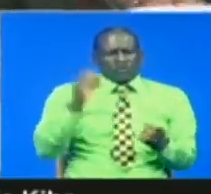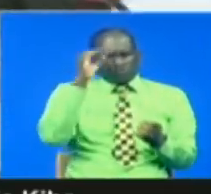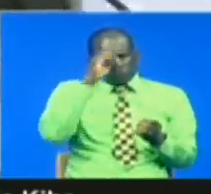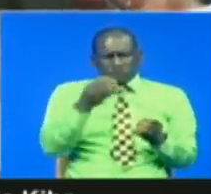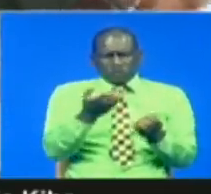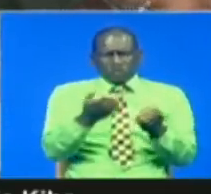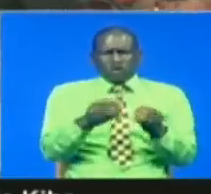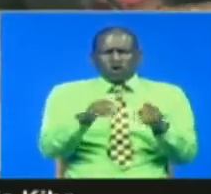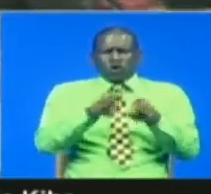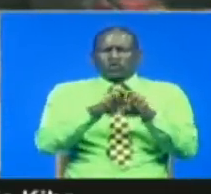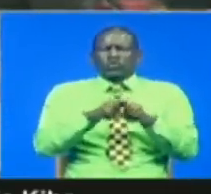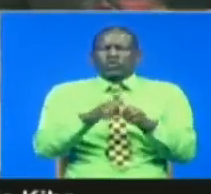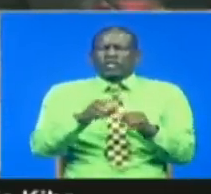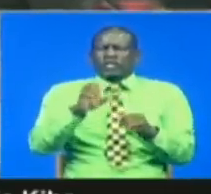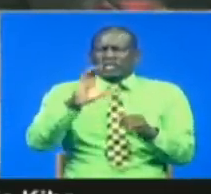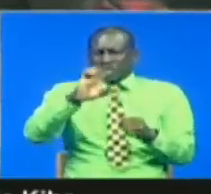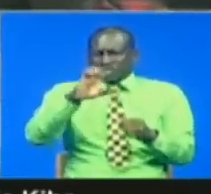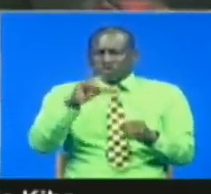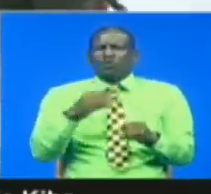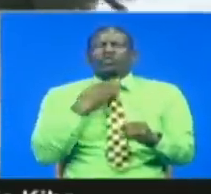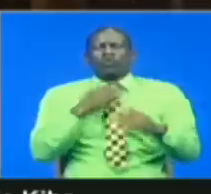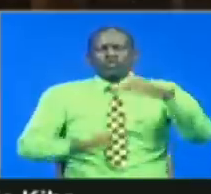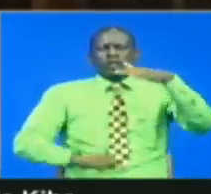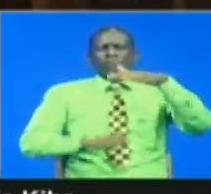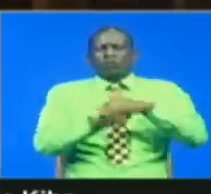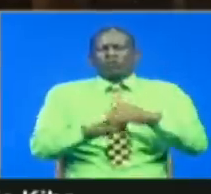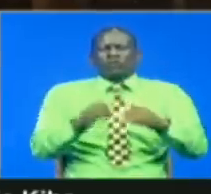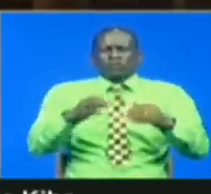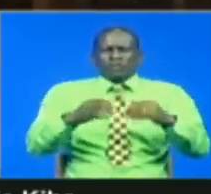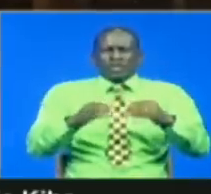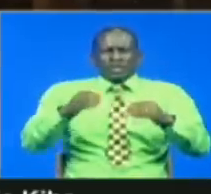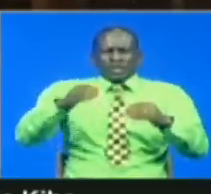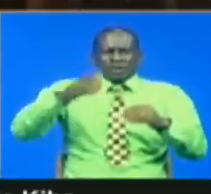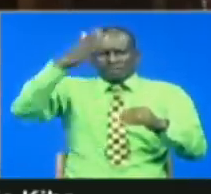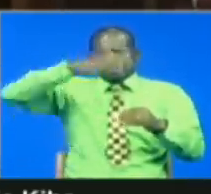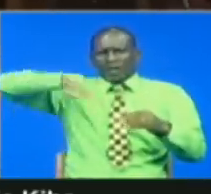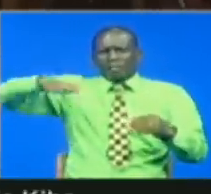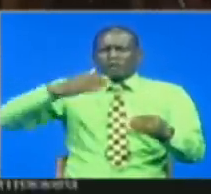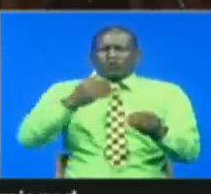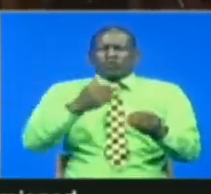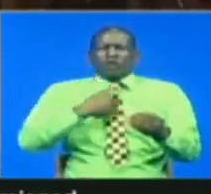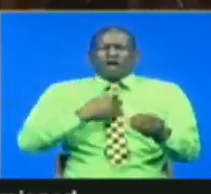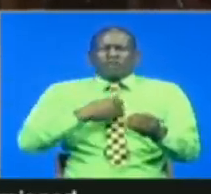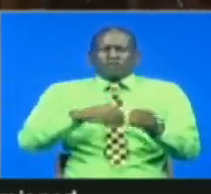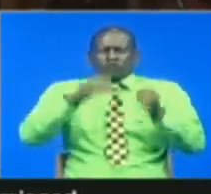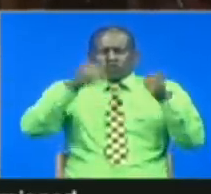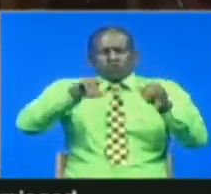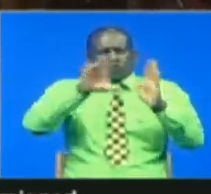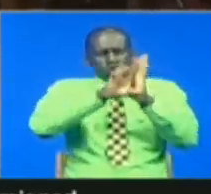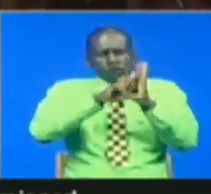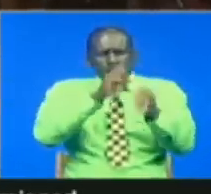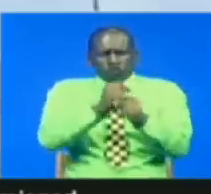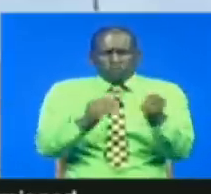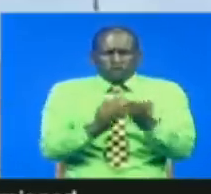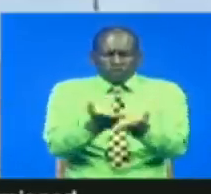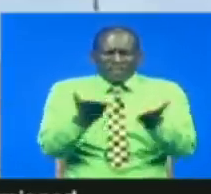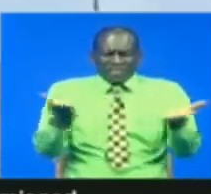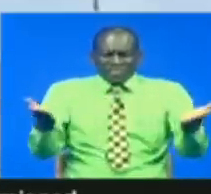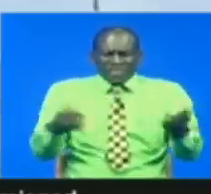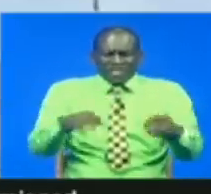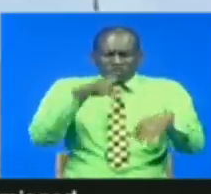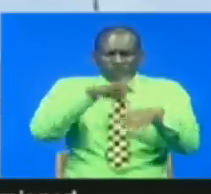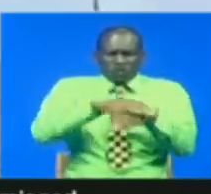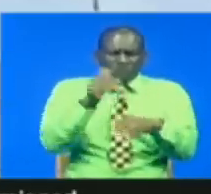He also seeks to get the backing of the August House to get the necessary laws in place to ensure that asset recovery is